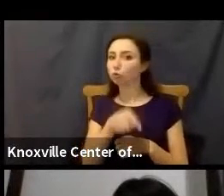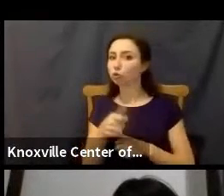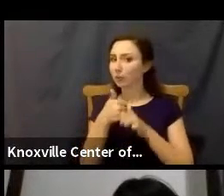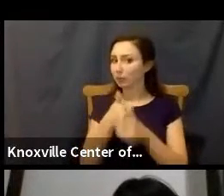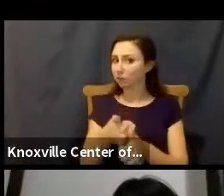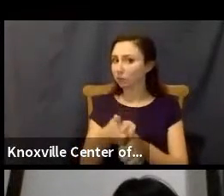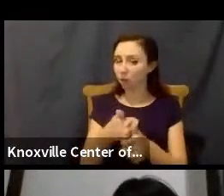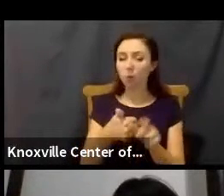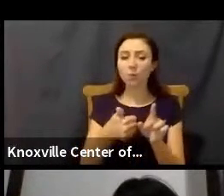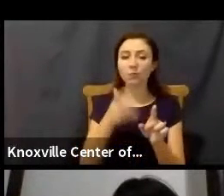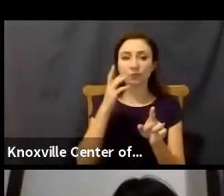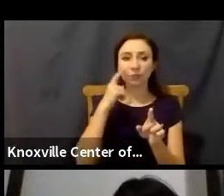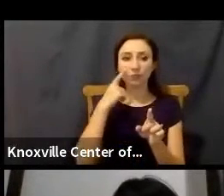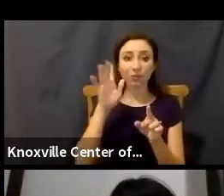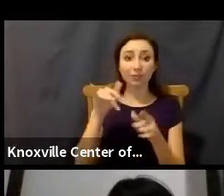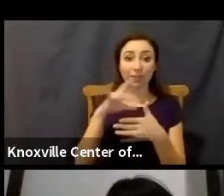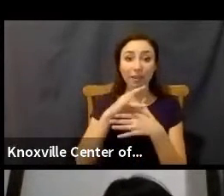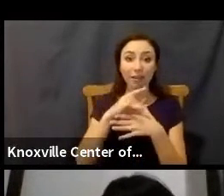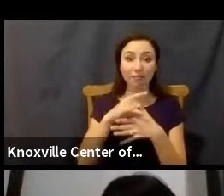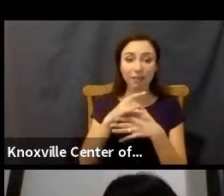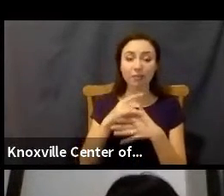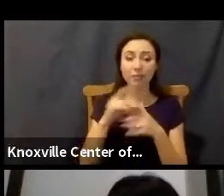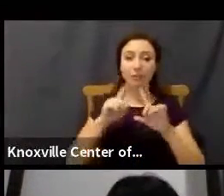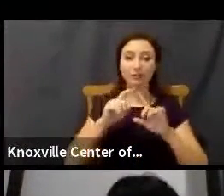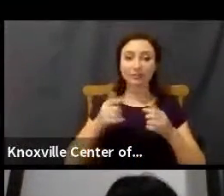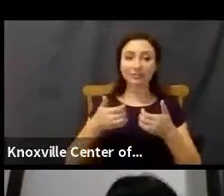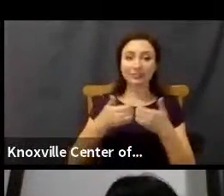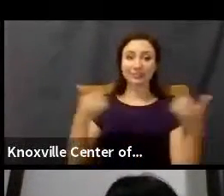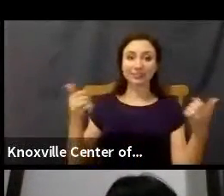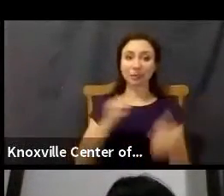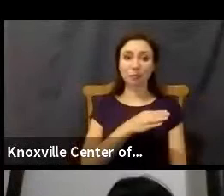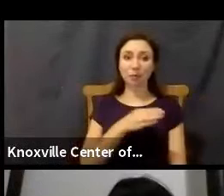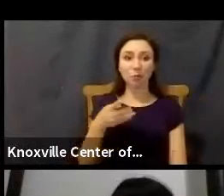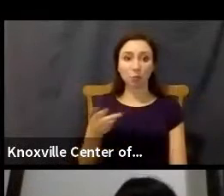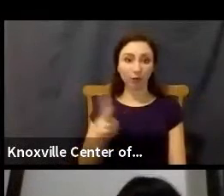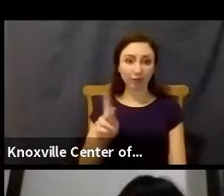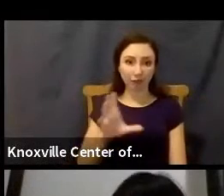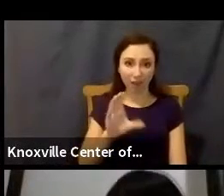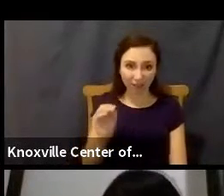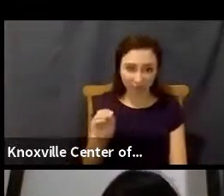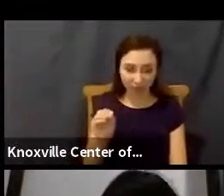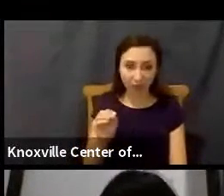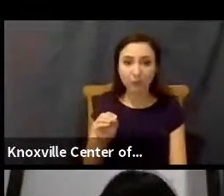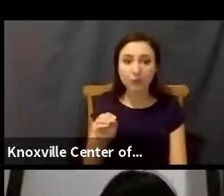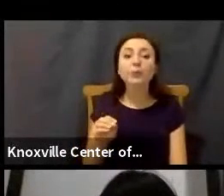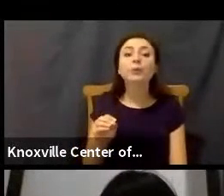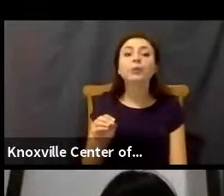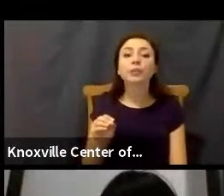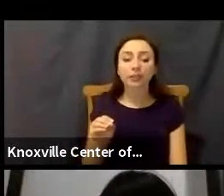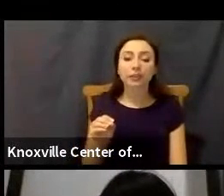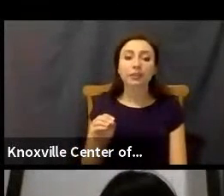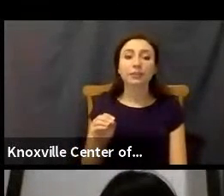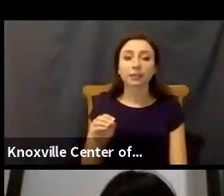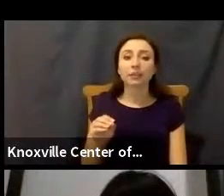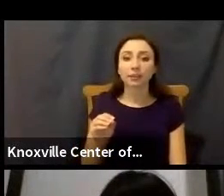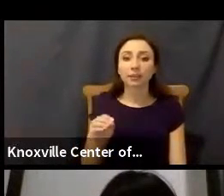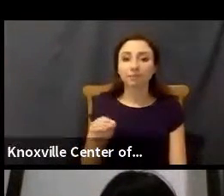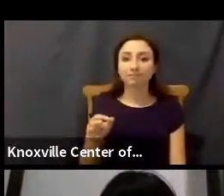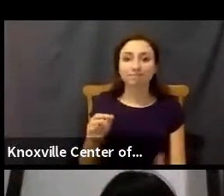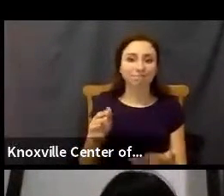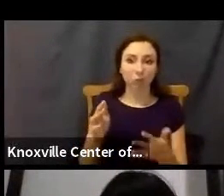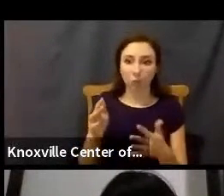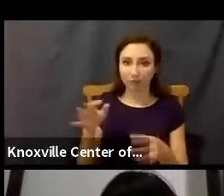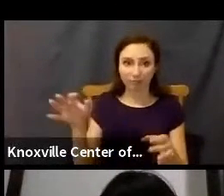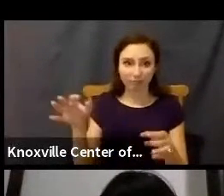that context, there was a separate board of Knox County that was an appointed board like this